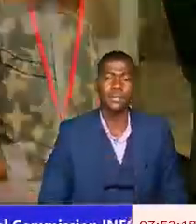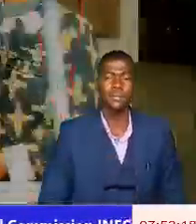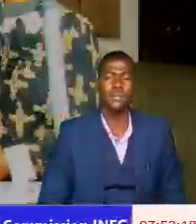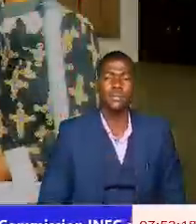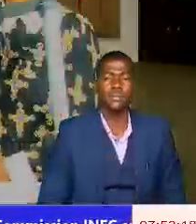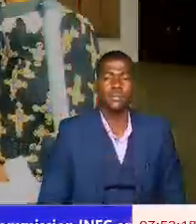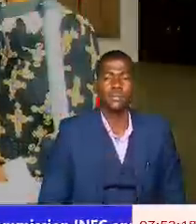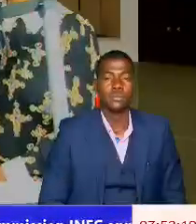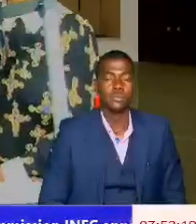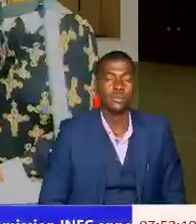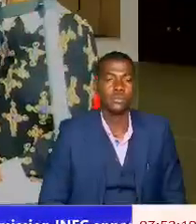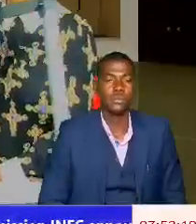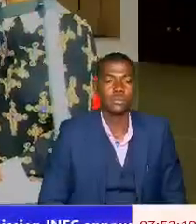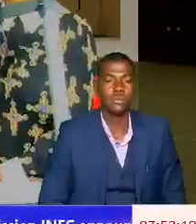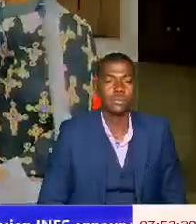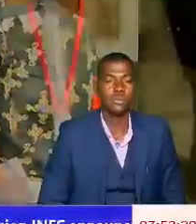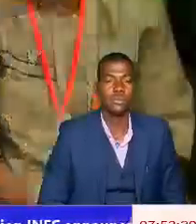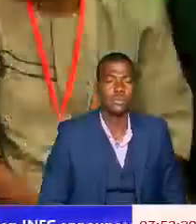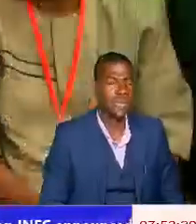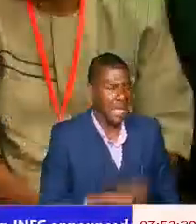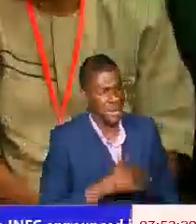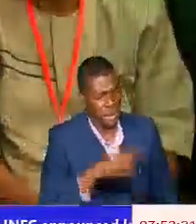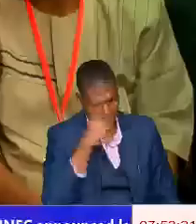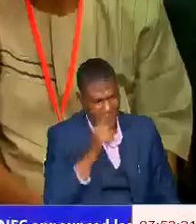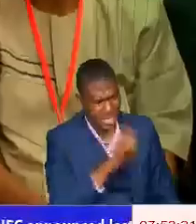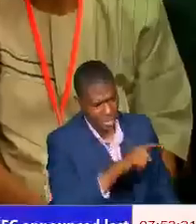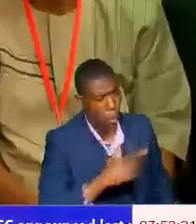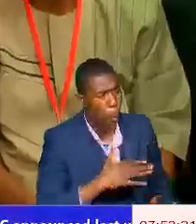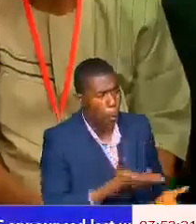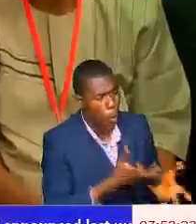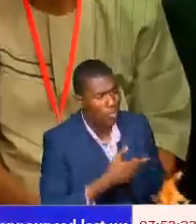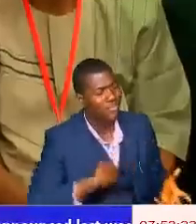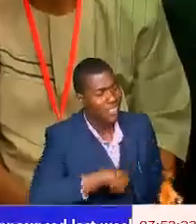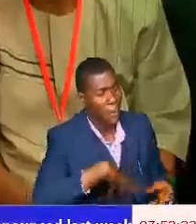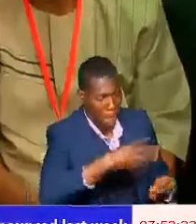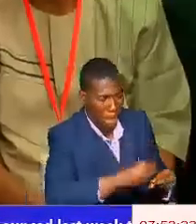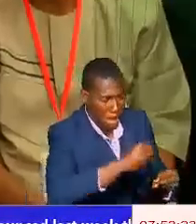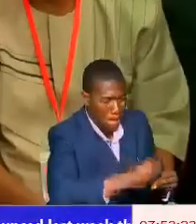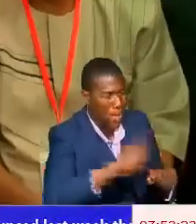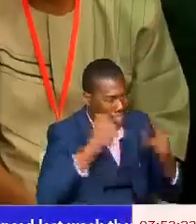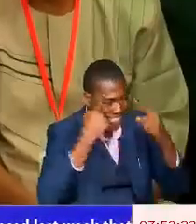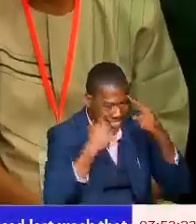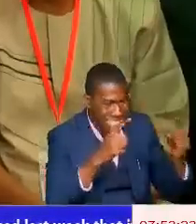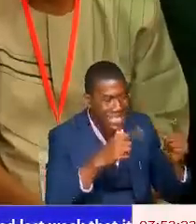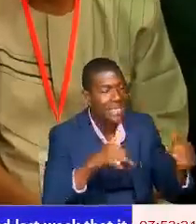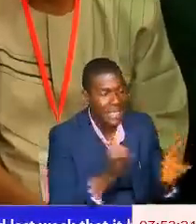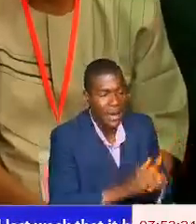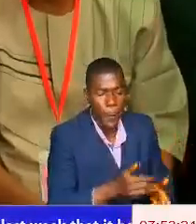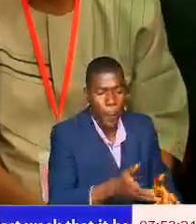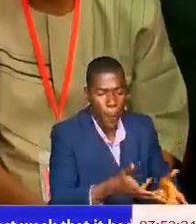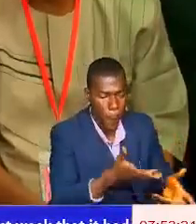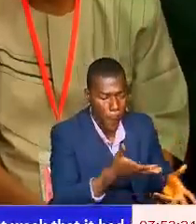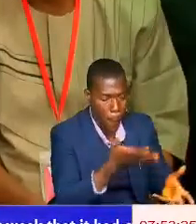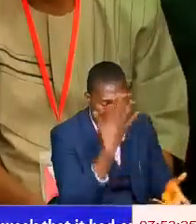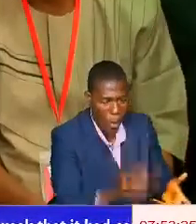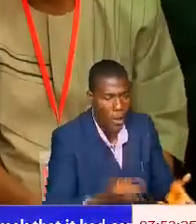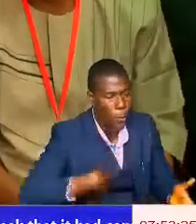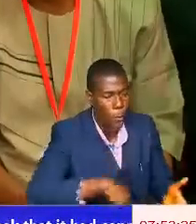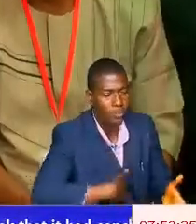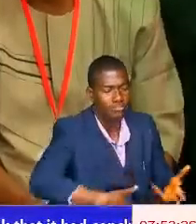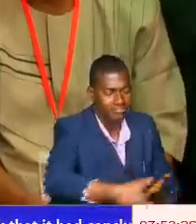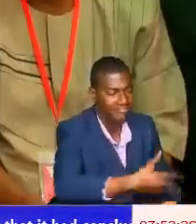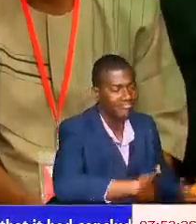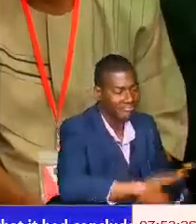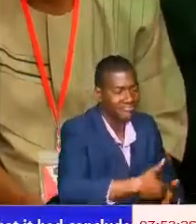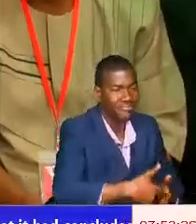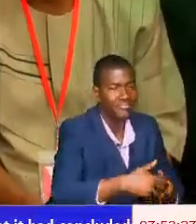And because he want make we achieve more, make our country better, now he make we come together, they work, make we for achieve more. So I go give mic to